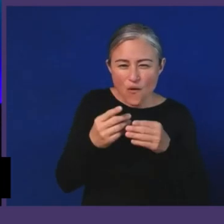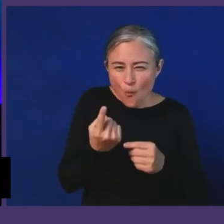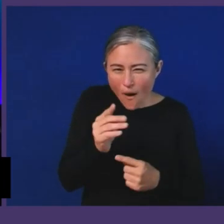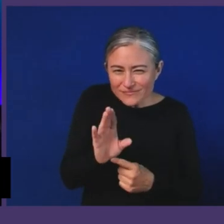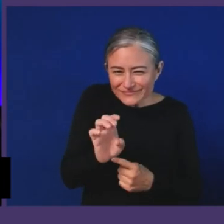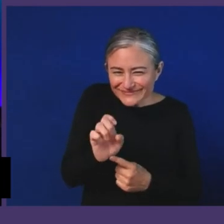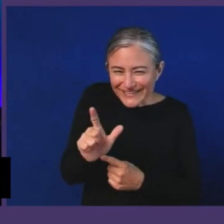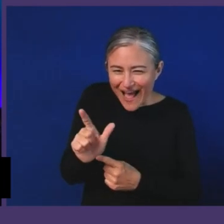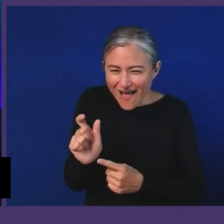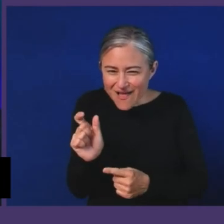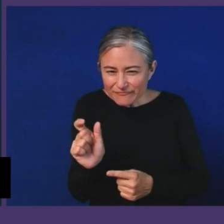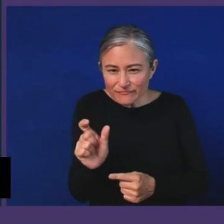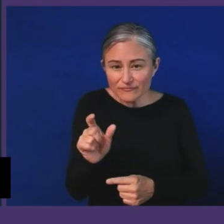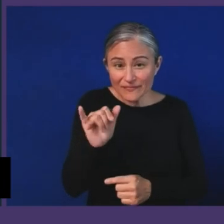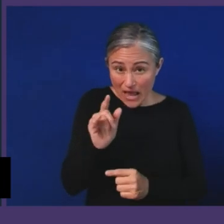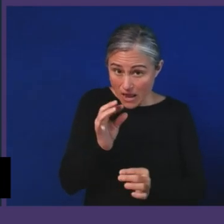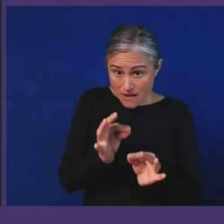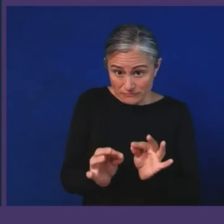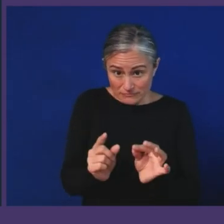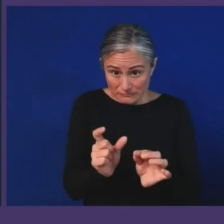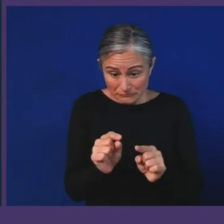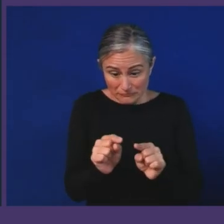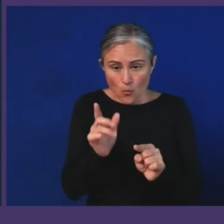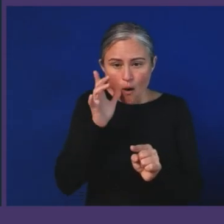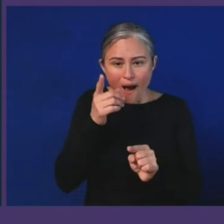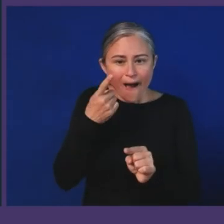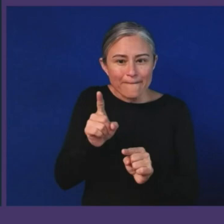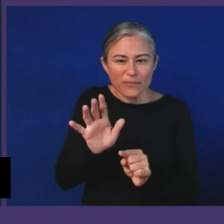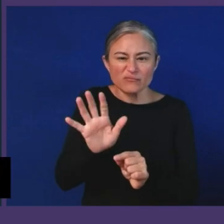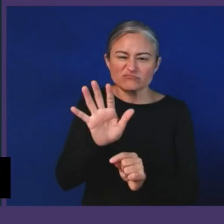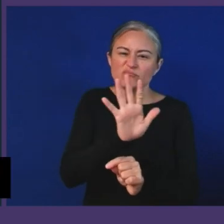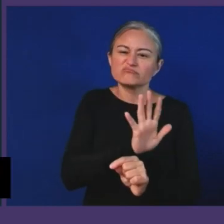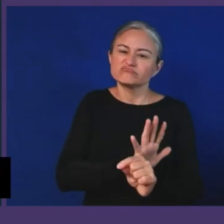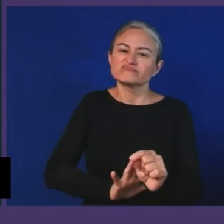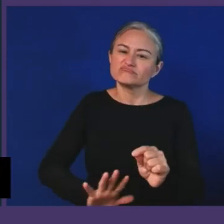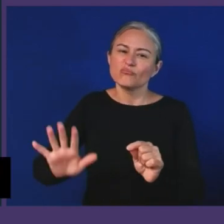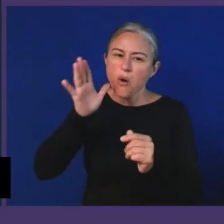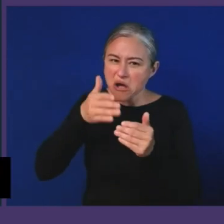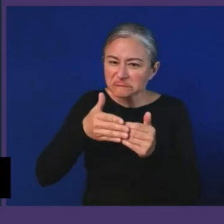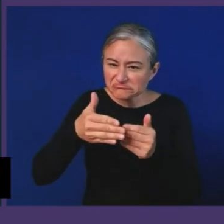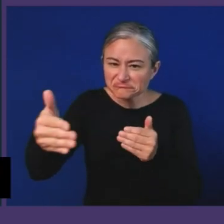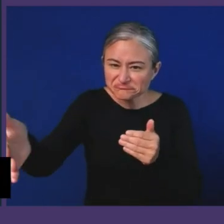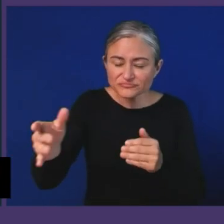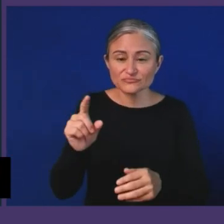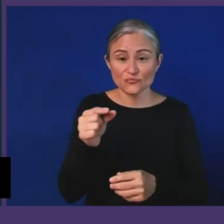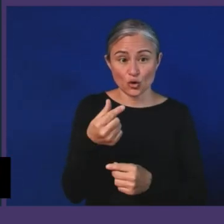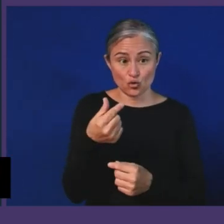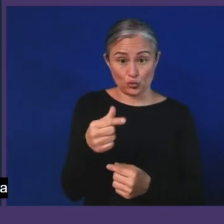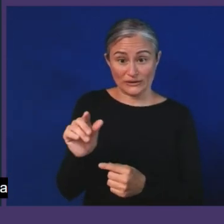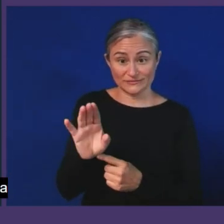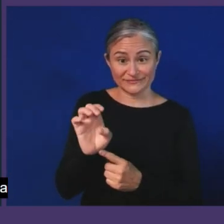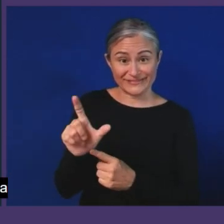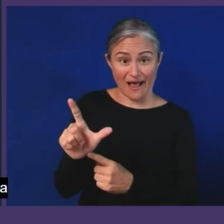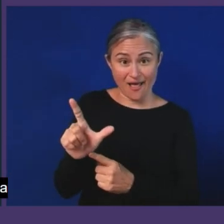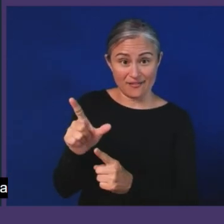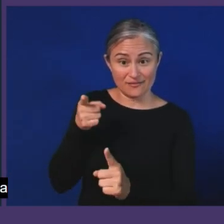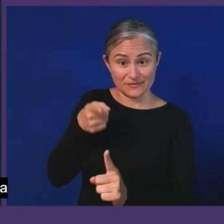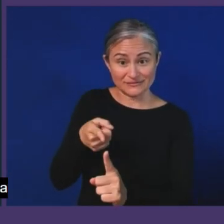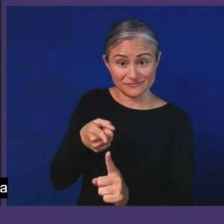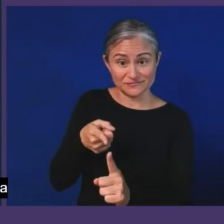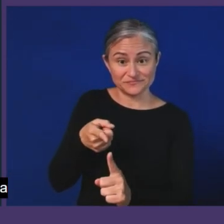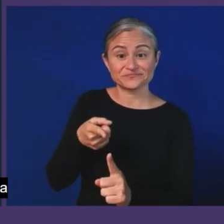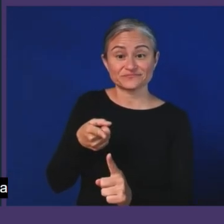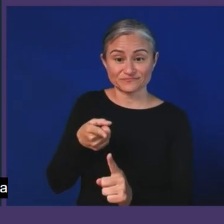diagram. So let's look at the green cell. The green cell is going to take a look at all of the tokens before it, so all of the tokens in